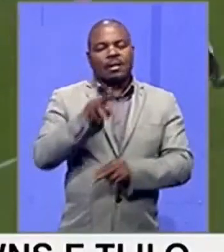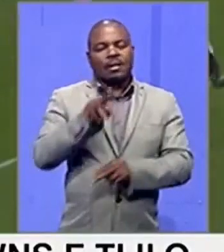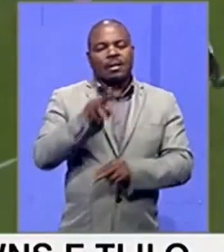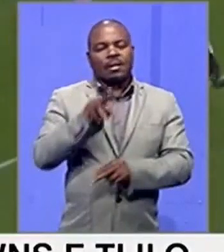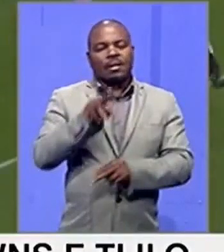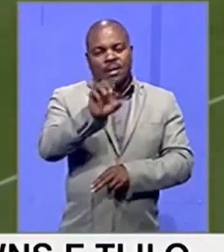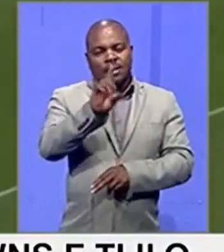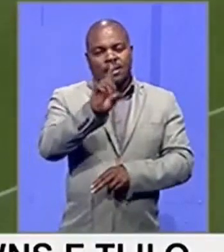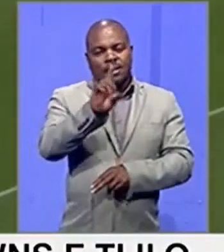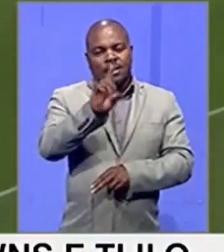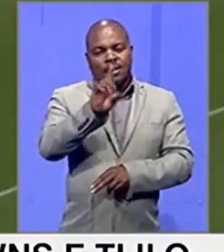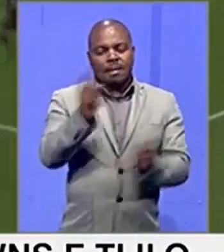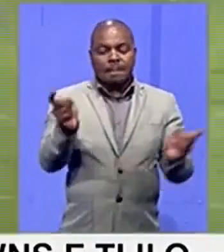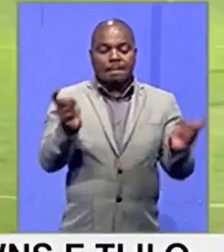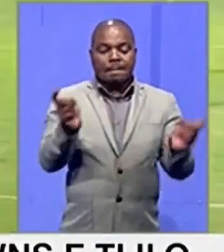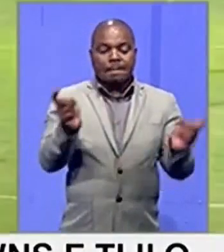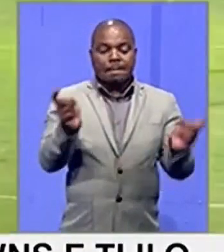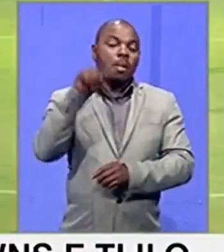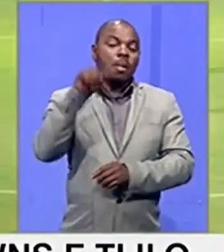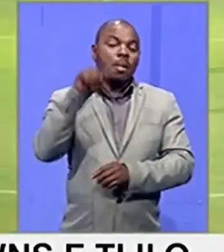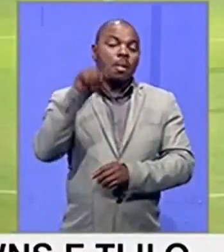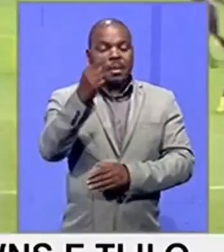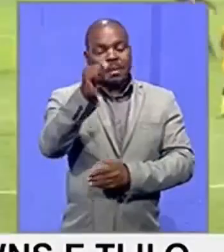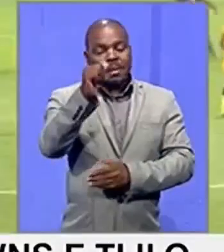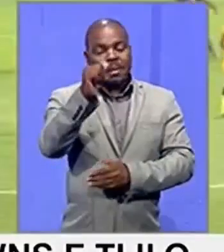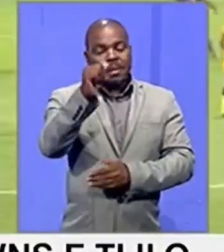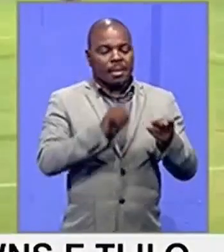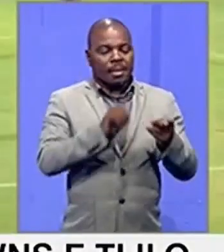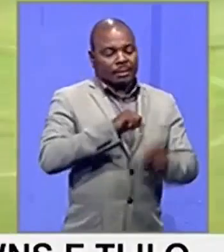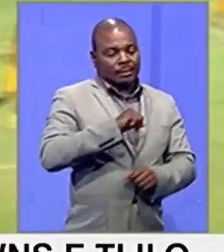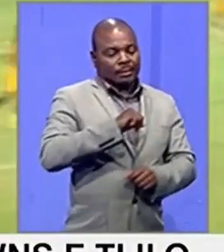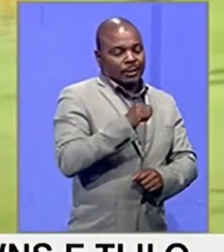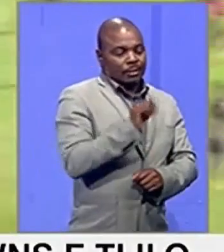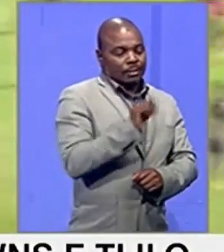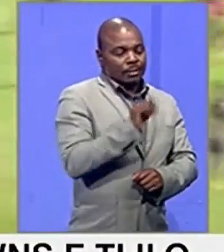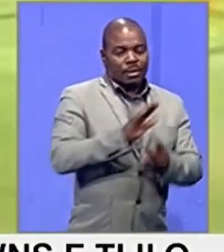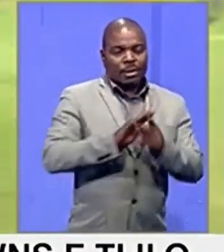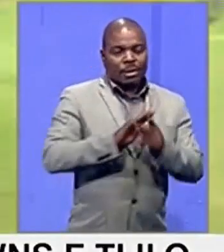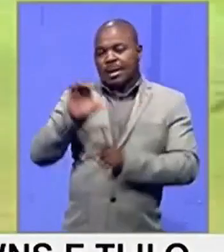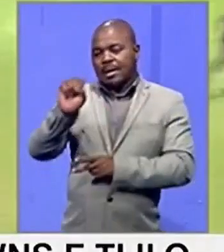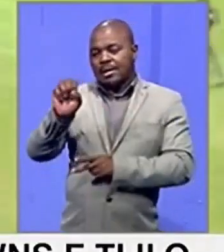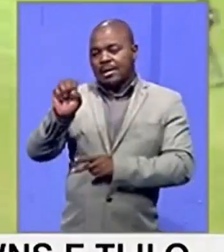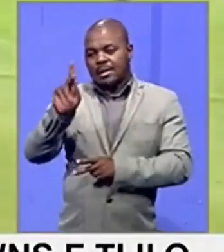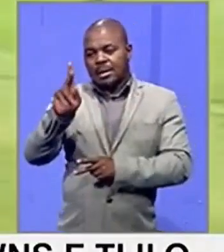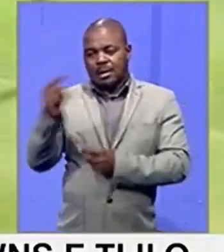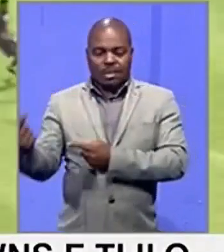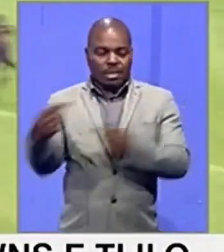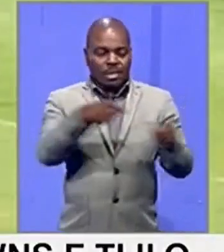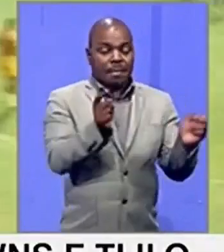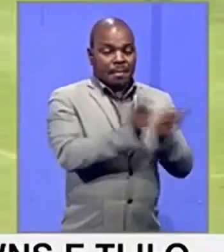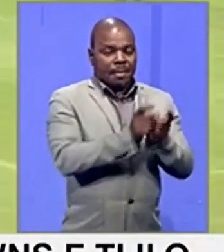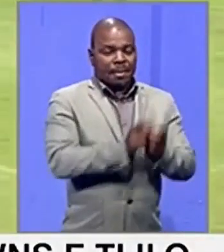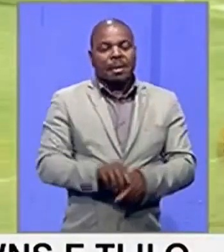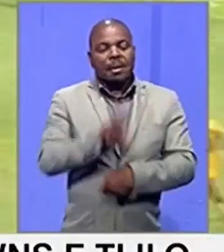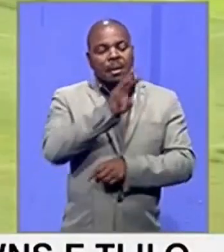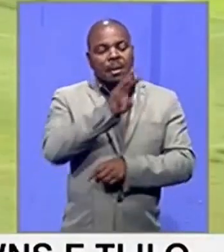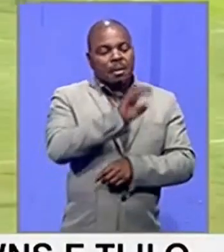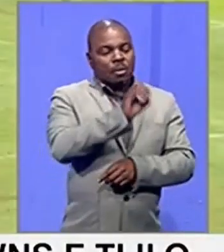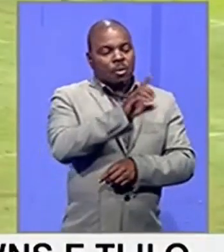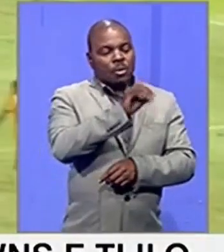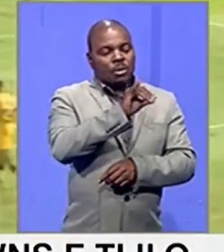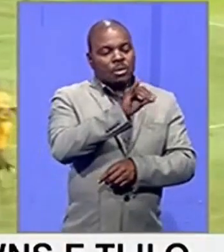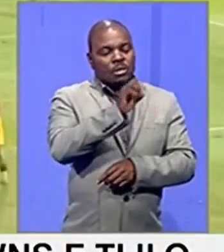wa Nedbank kgweding e tlang. Ha Stellenbosch FC e tlo amohela Sekhukhune United. Modise o shebile papadi e